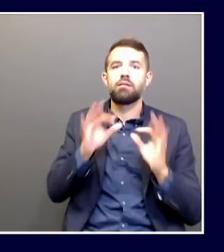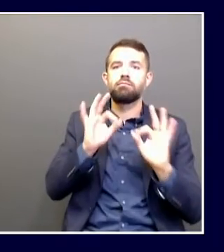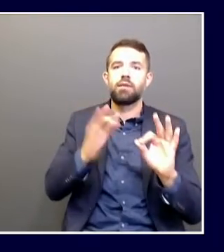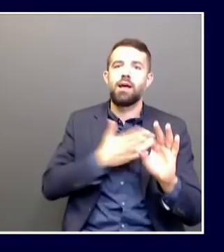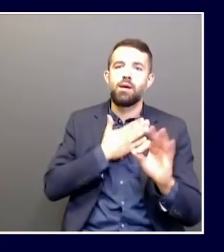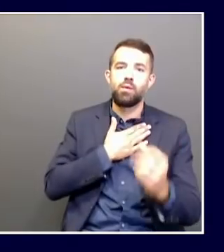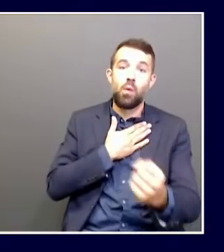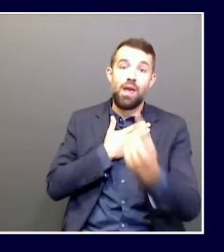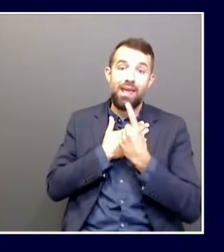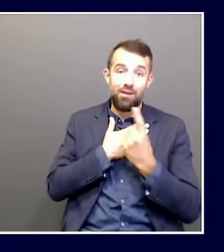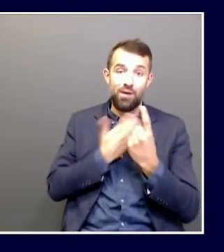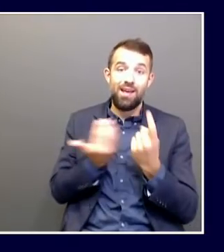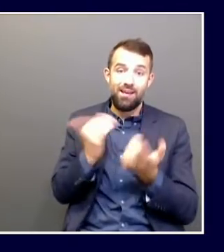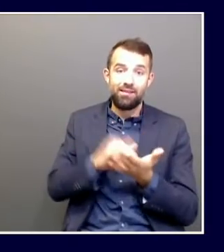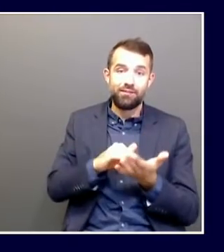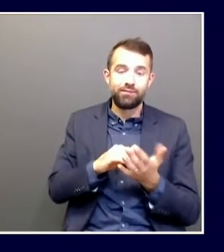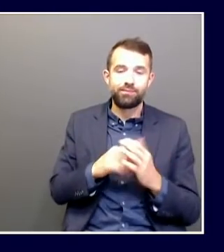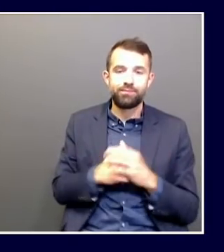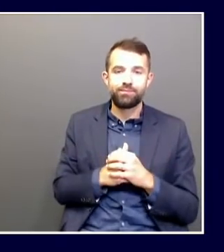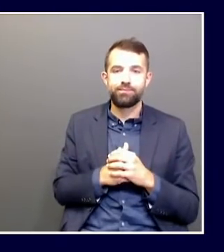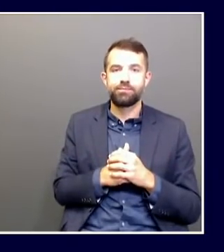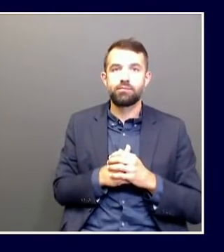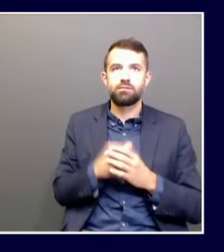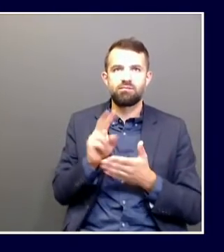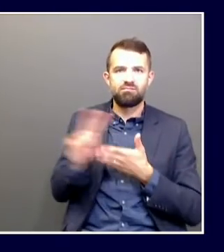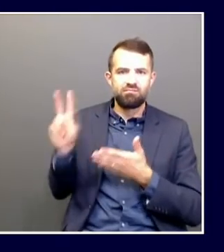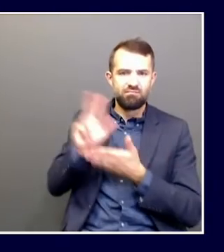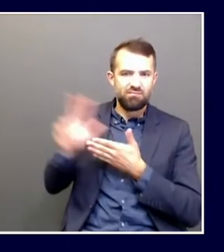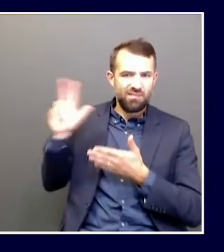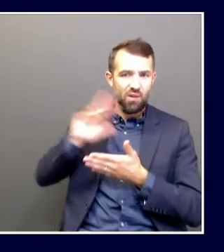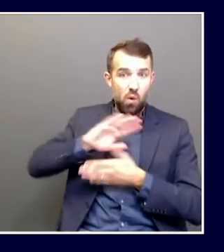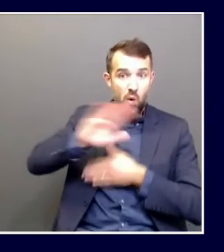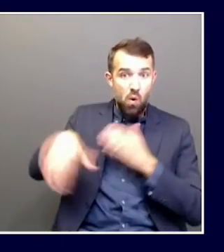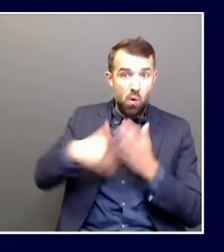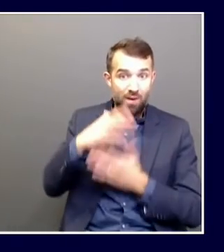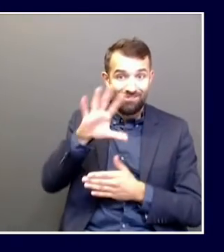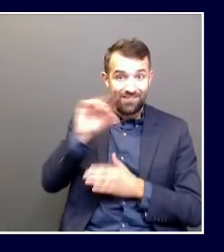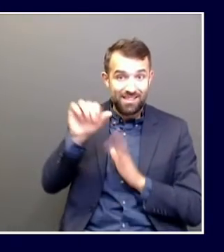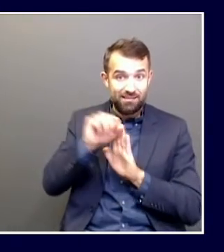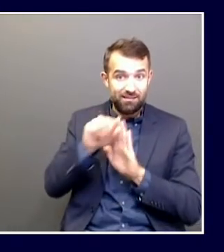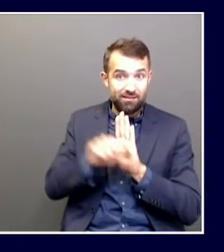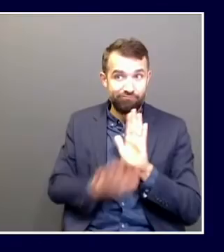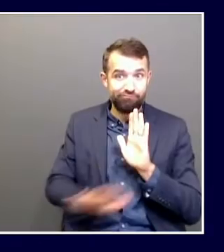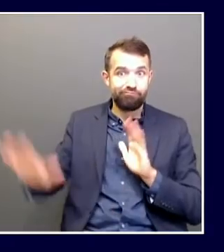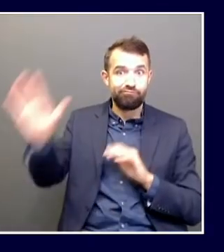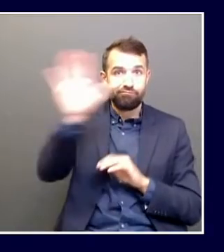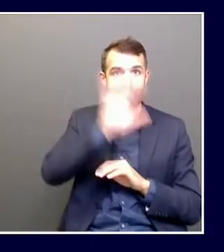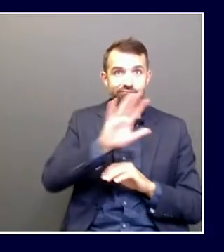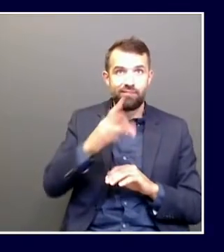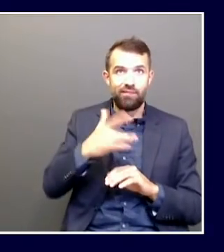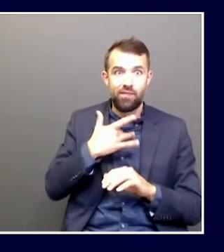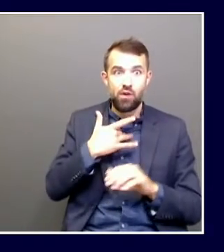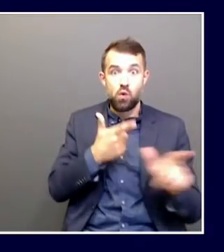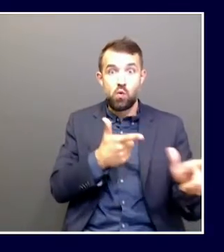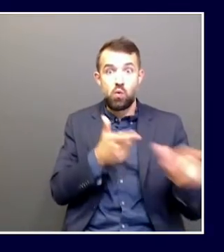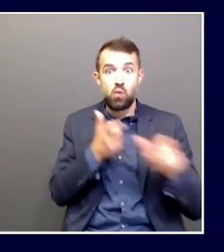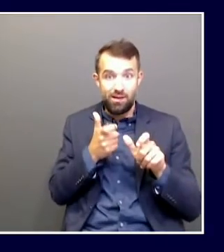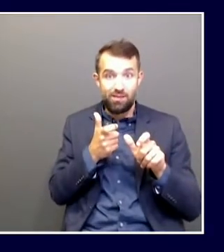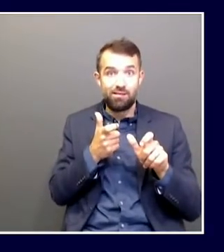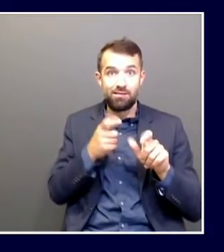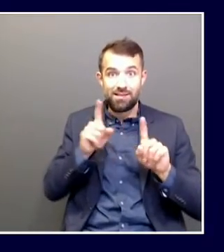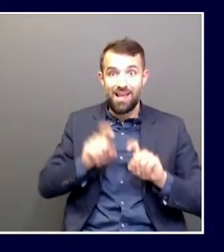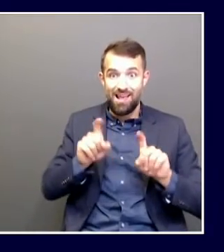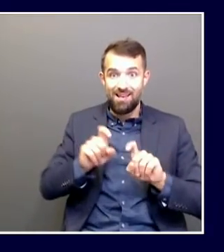crunch that we were feeling, that all states were feeling around the availability of the rapid test, For example, the